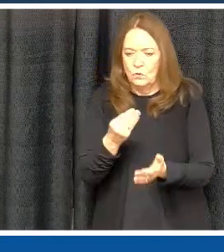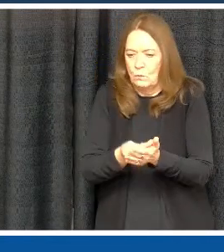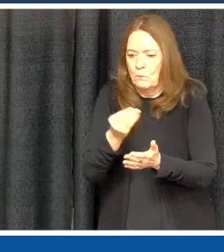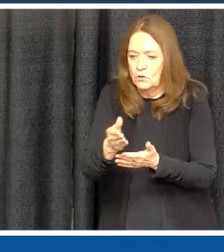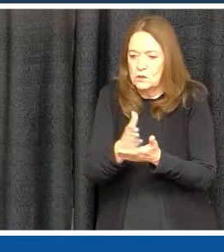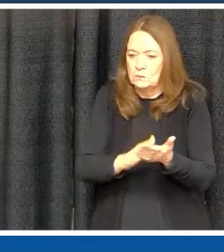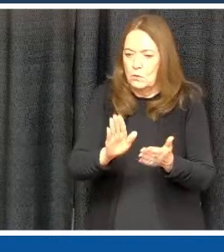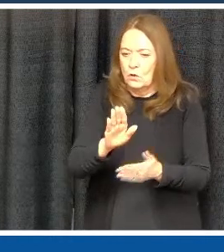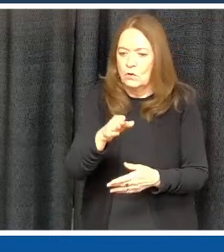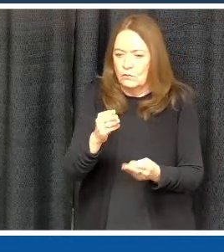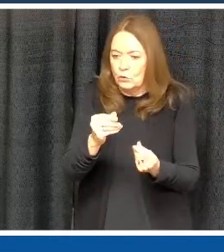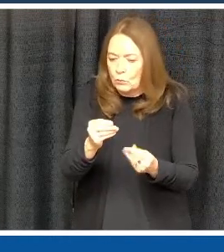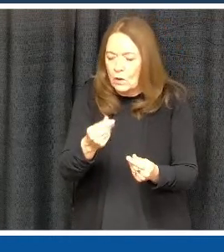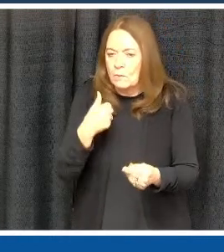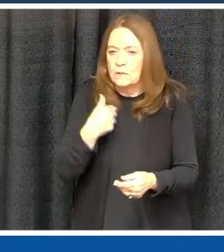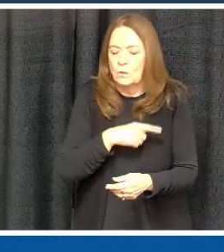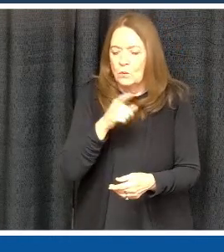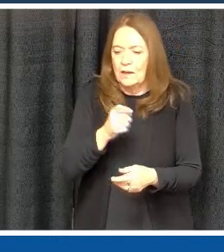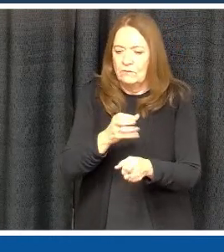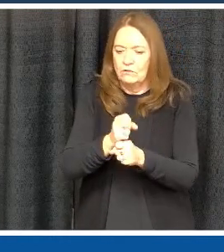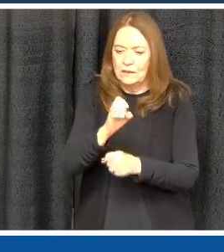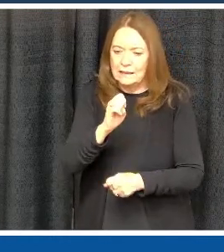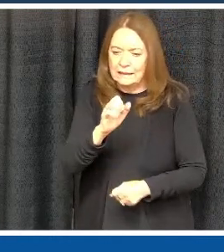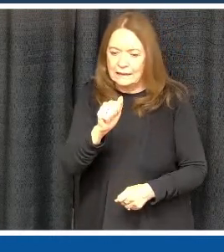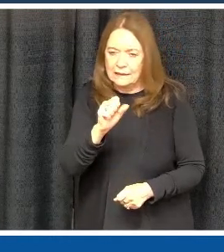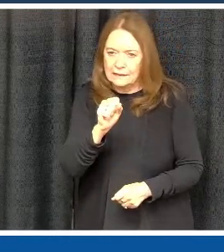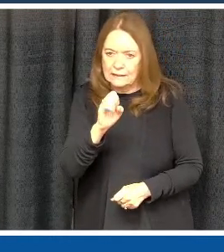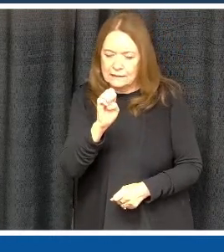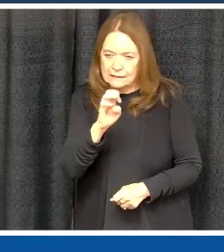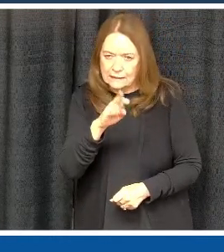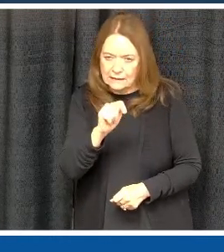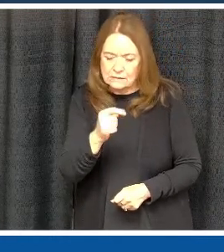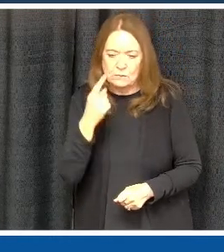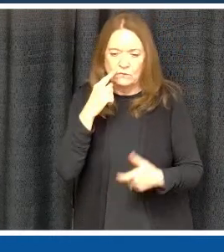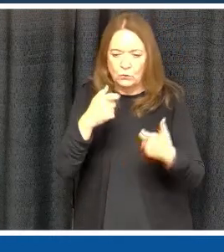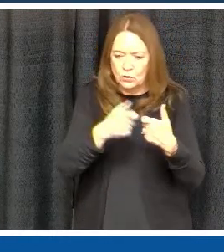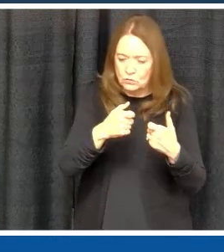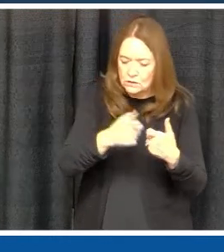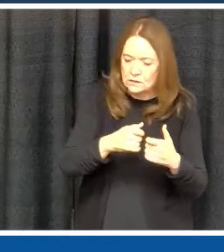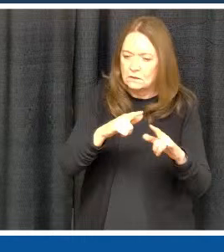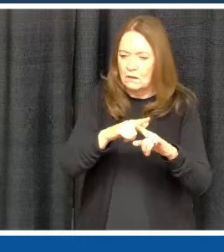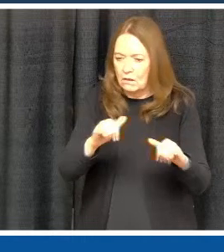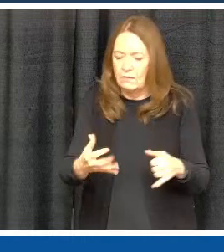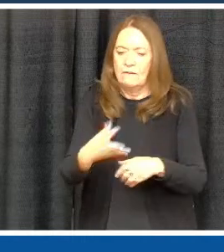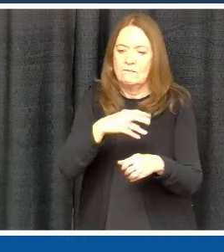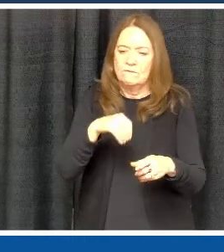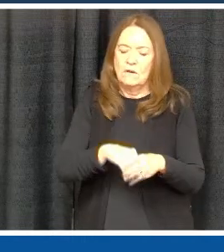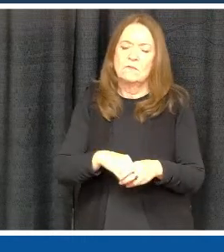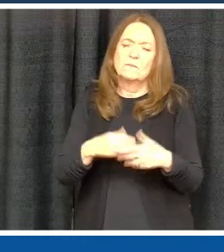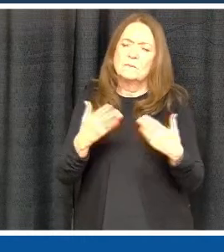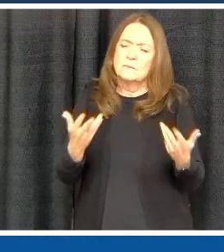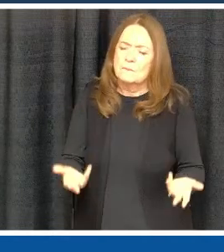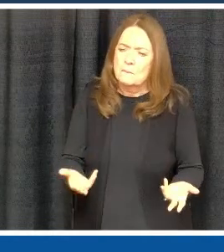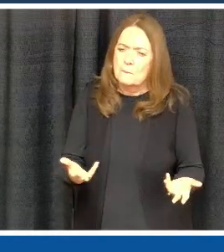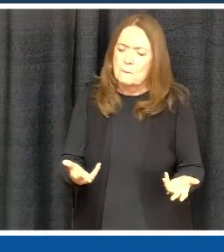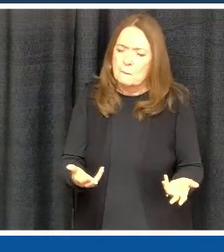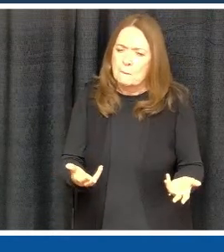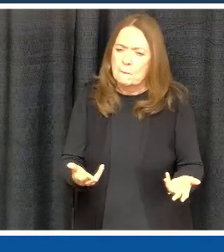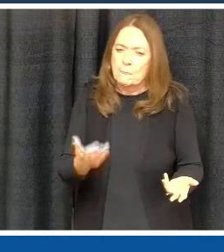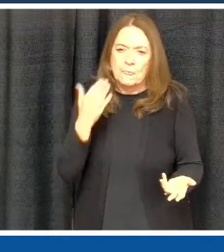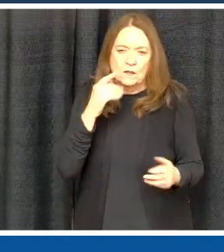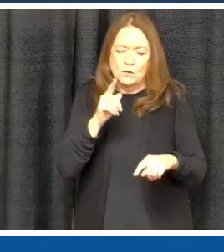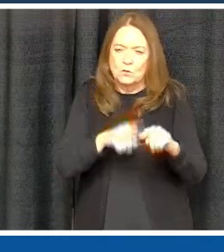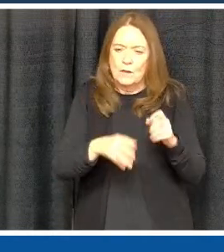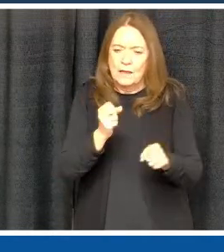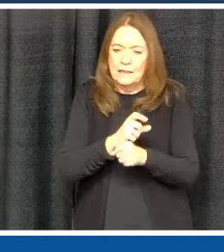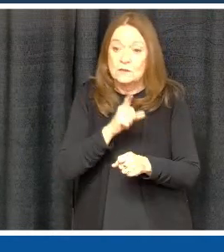of your property, we've got to get easements, utility easements, and everything involved. I know you can't give a